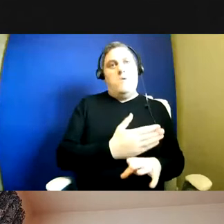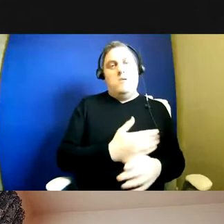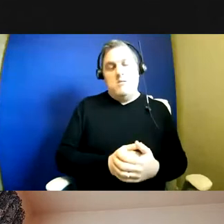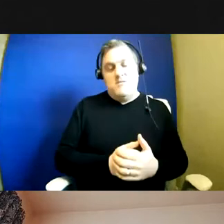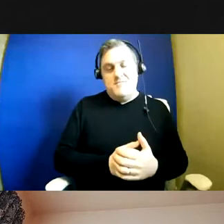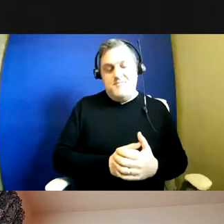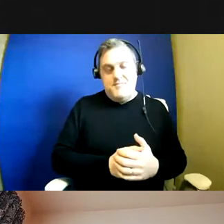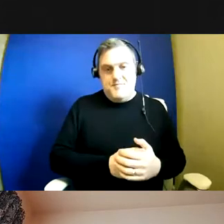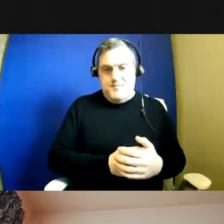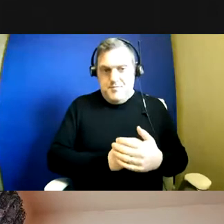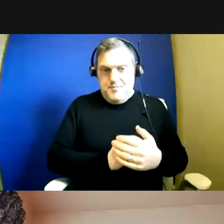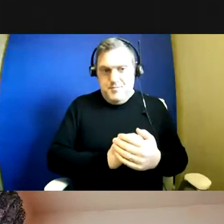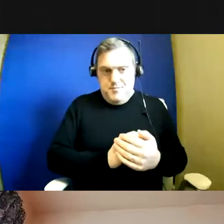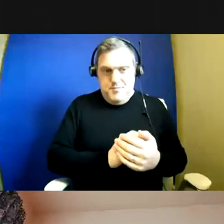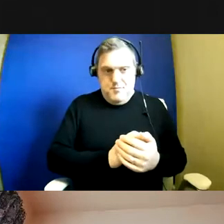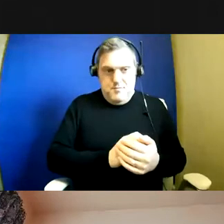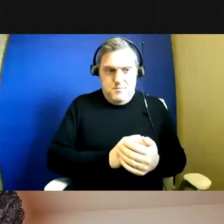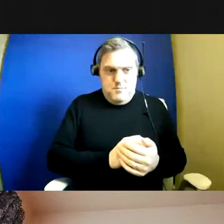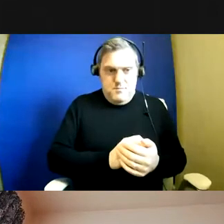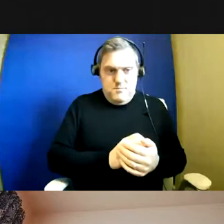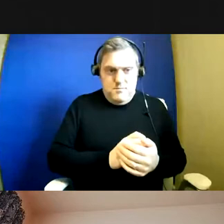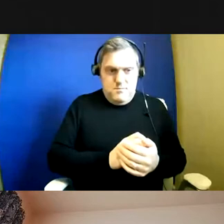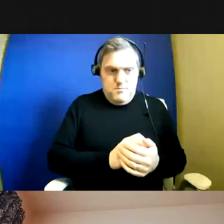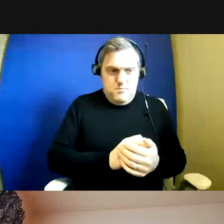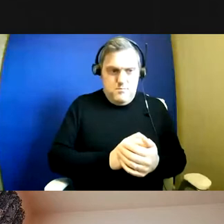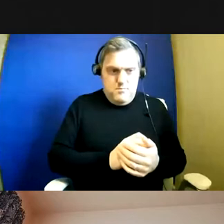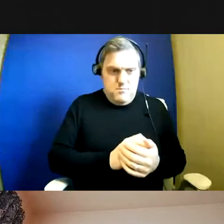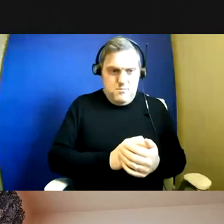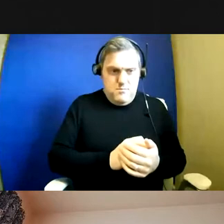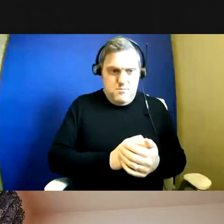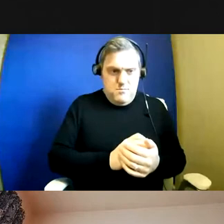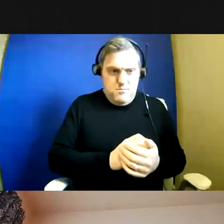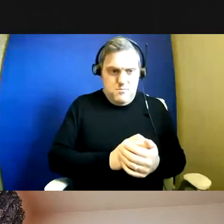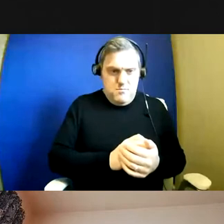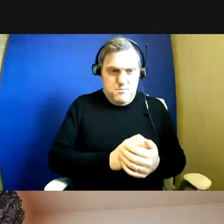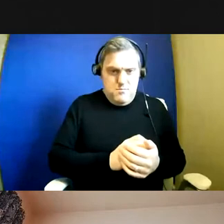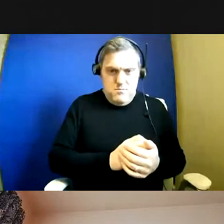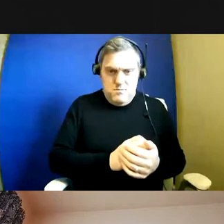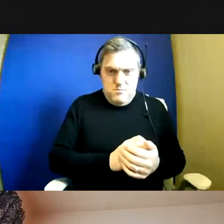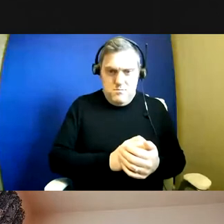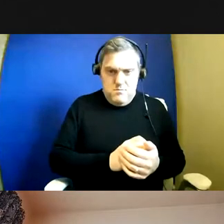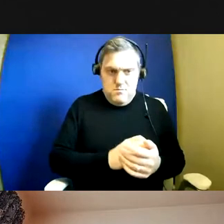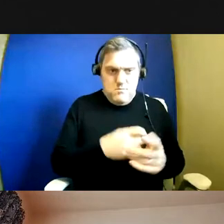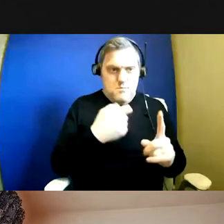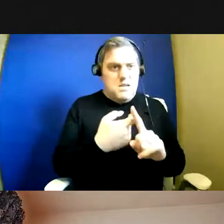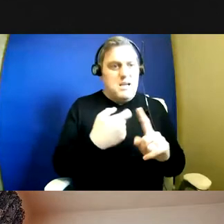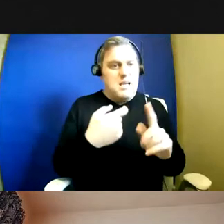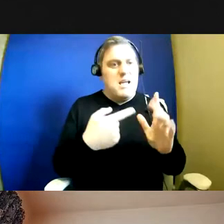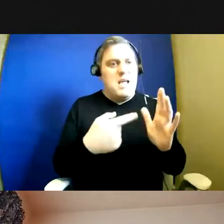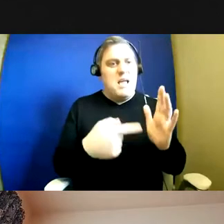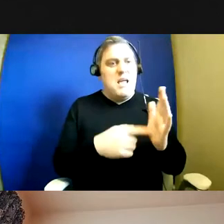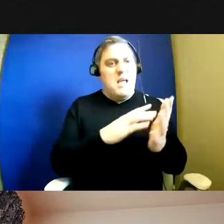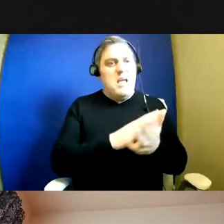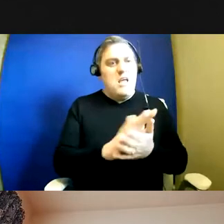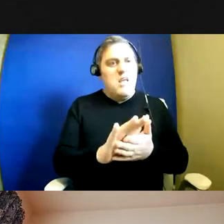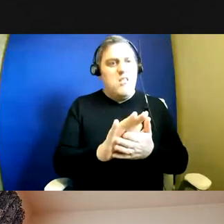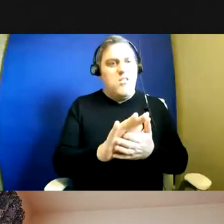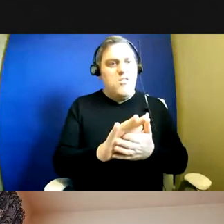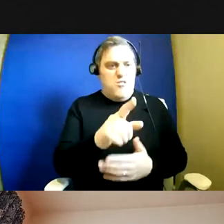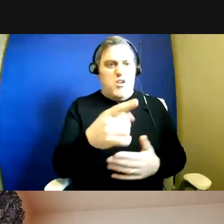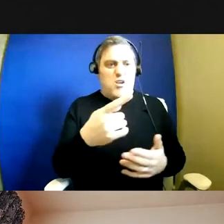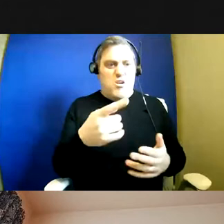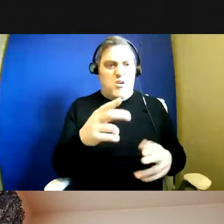Thank you. And Kath, I don't know if you just wanted to see if you could pick up the little bit about accessing the web, you